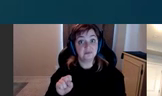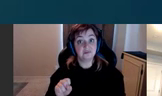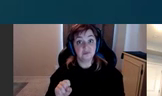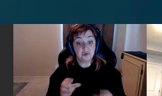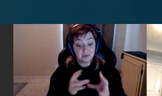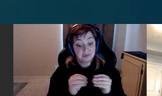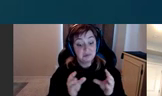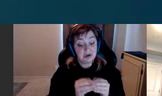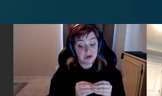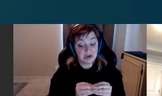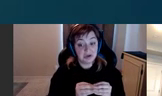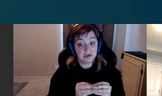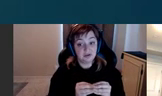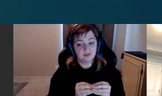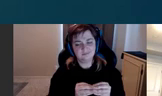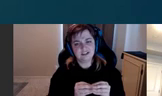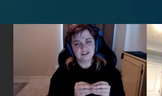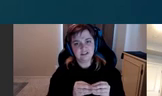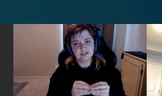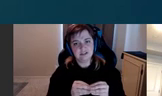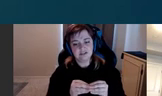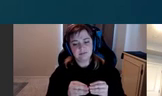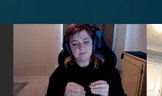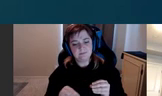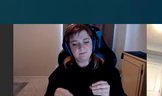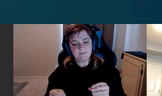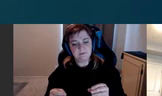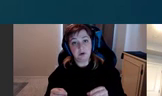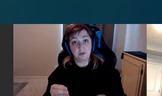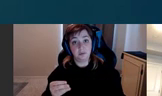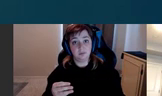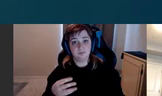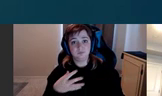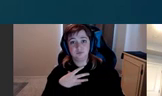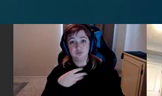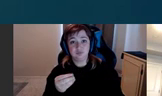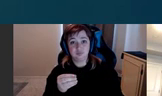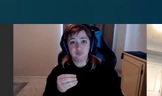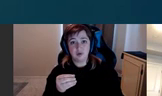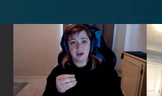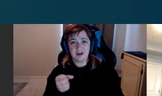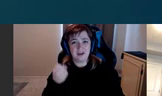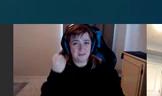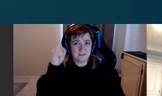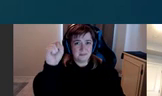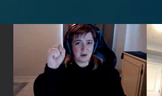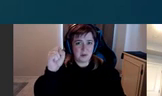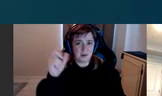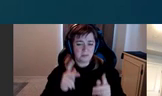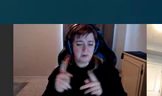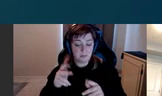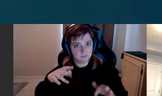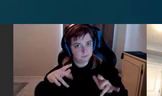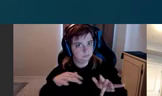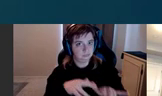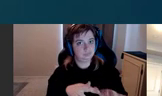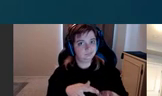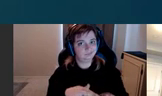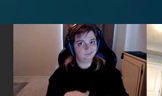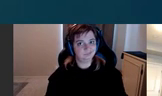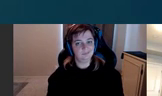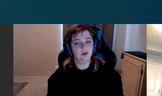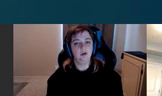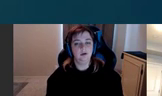was interrupted by white supremacists that came as well. So it goes to show you that despite it being a diverse area, it also had